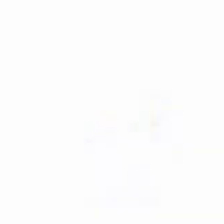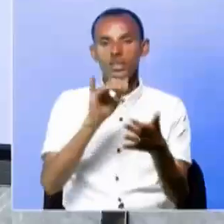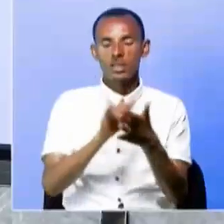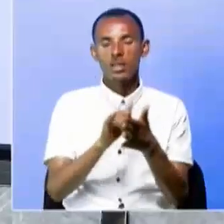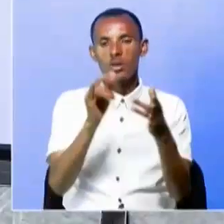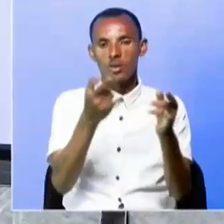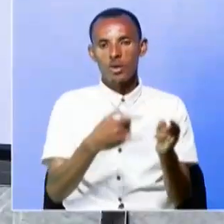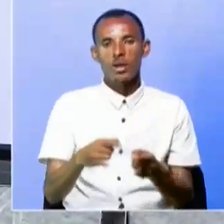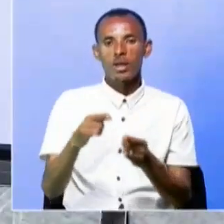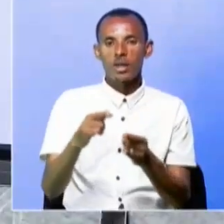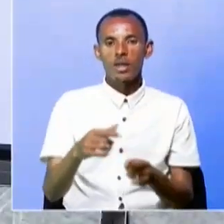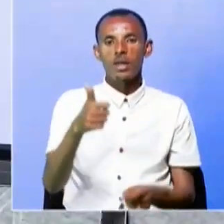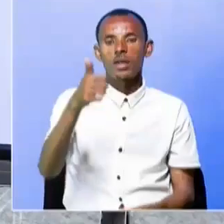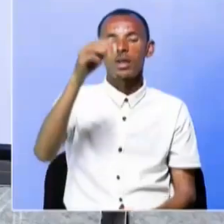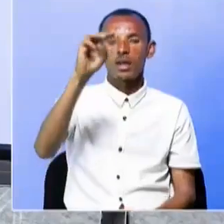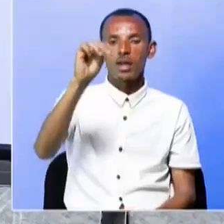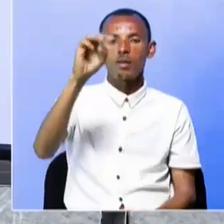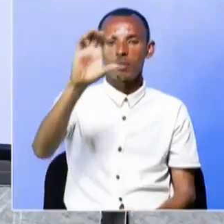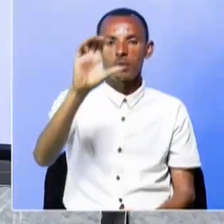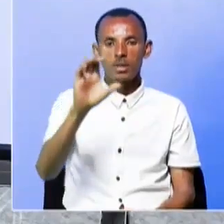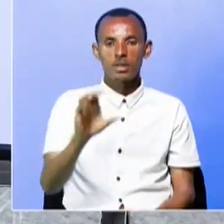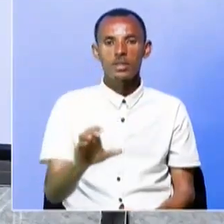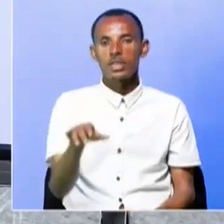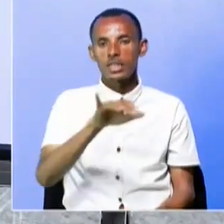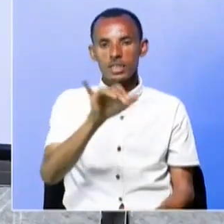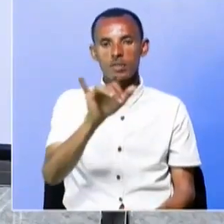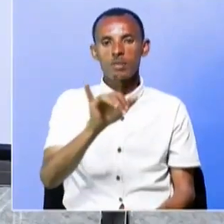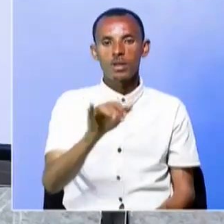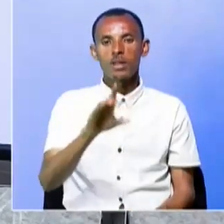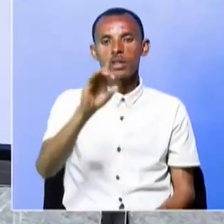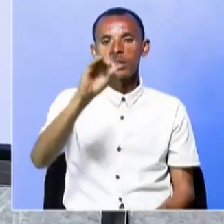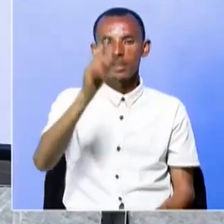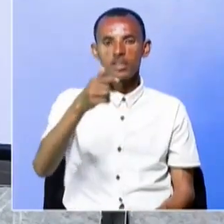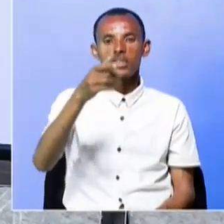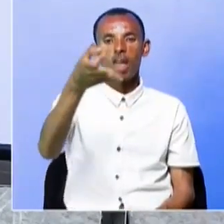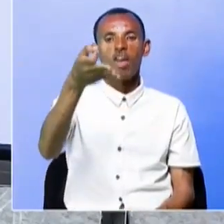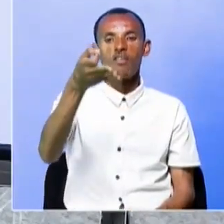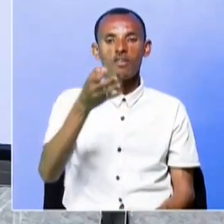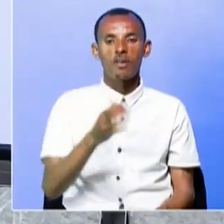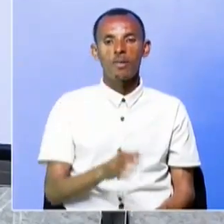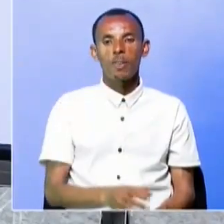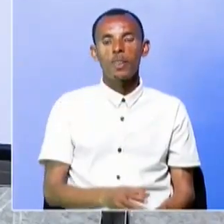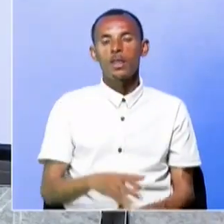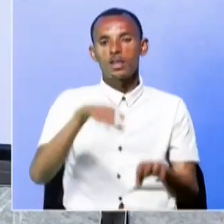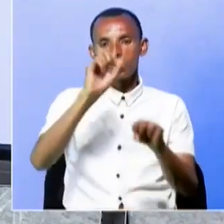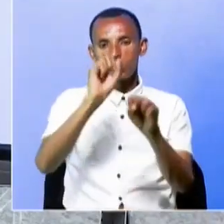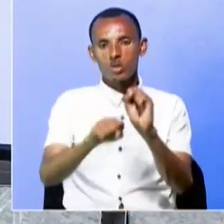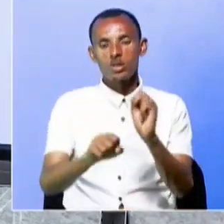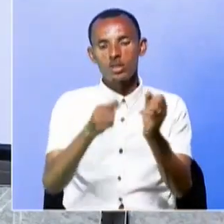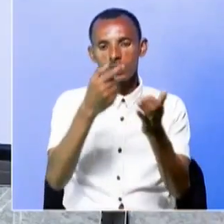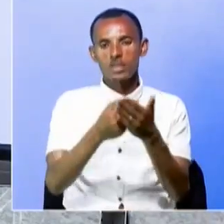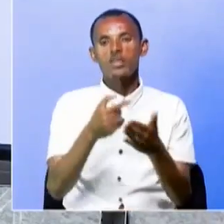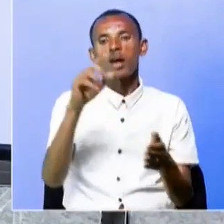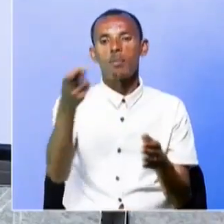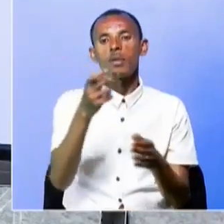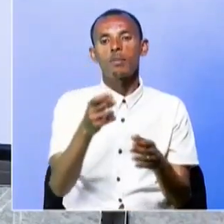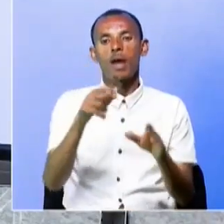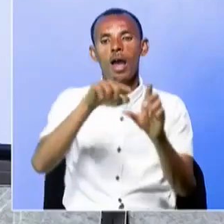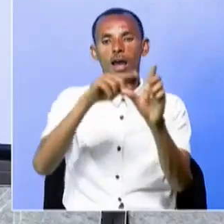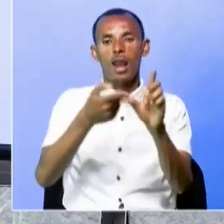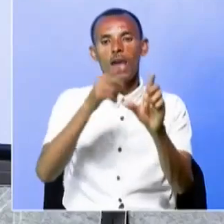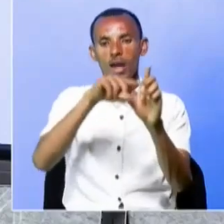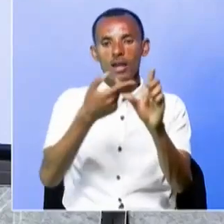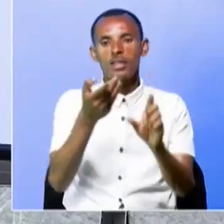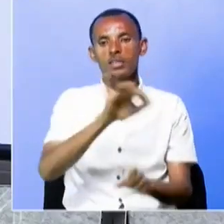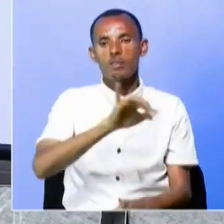DGF. So AMC is similar to DGF, right? So this happens by angle